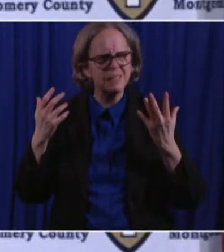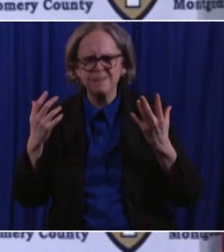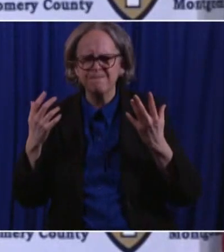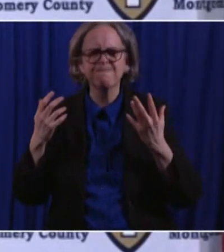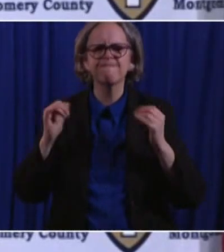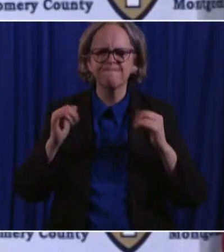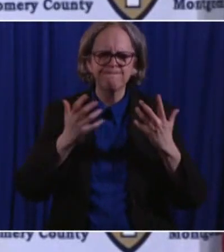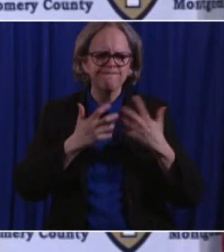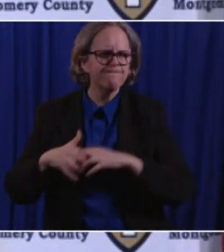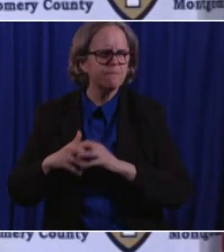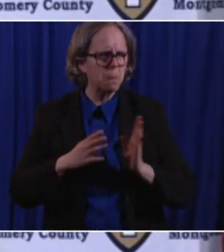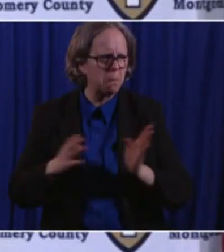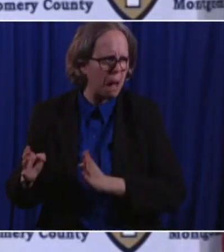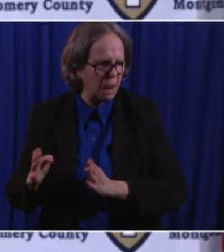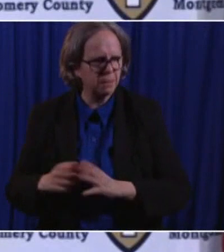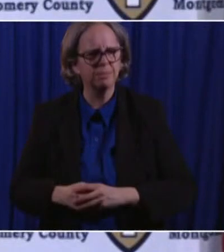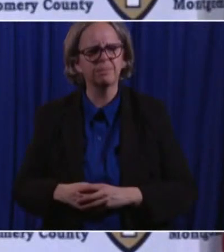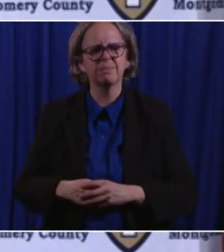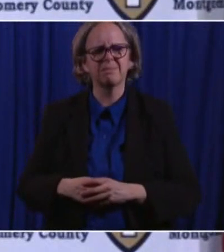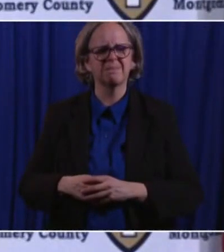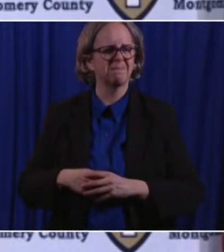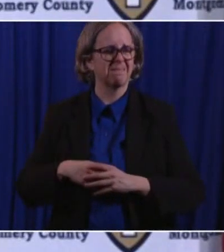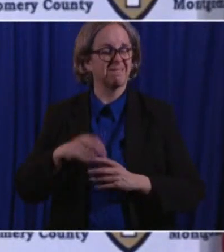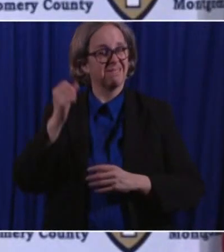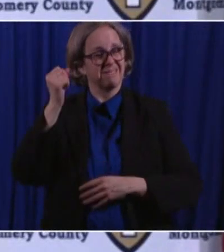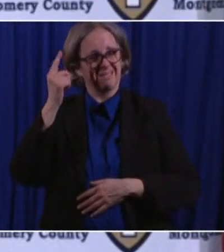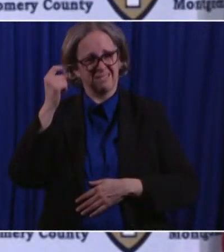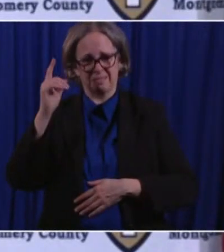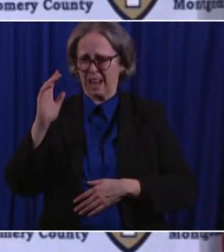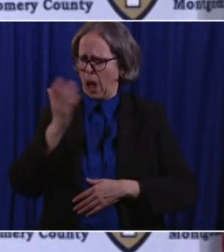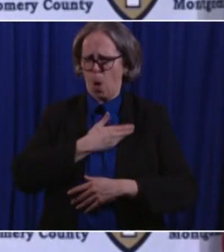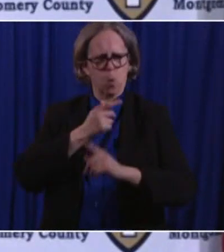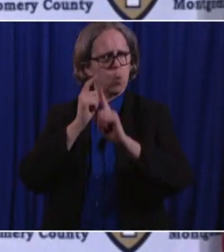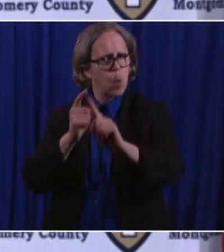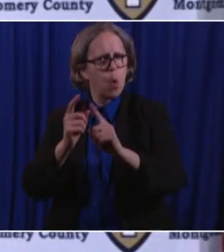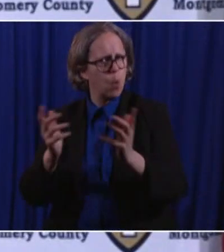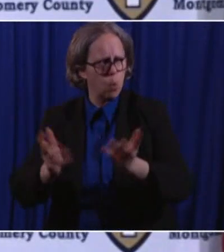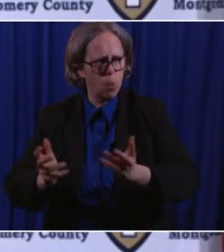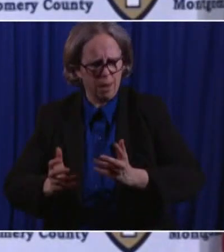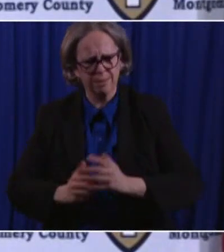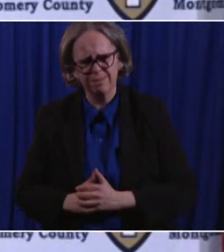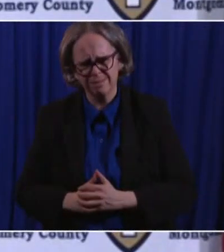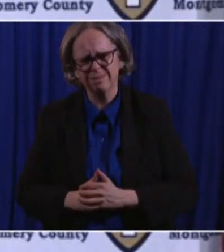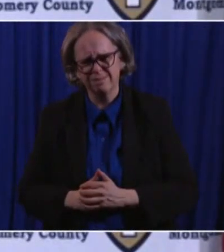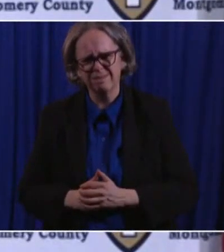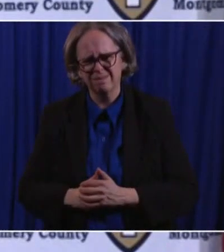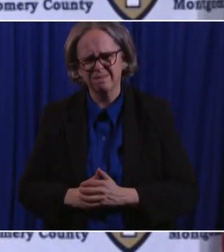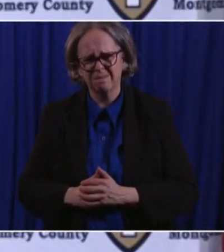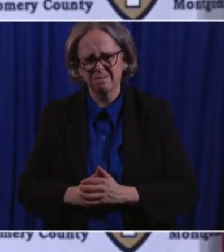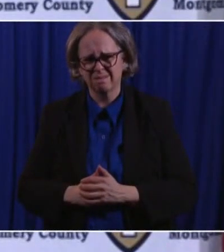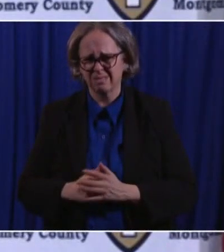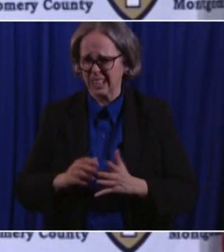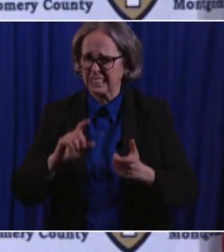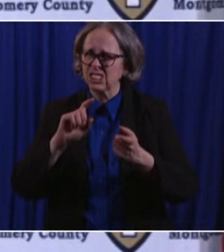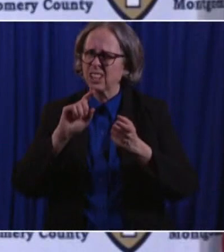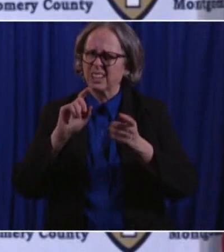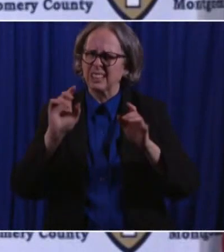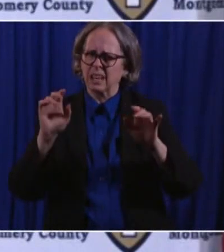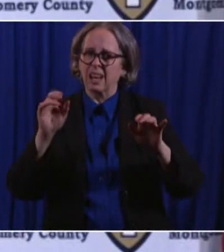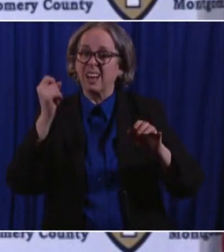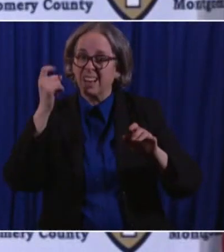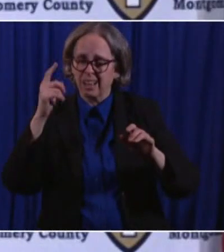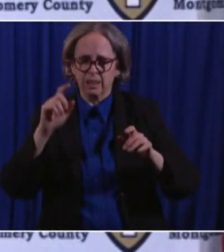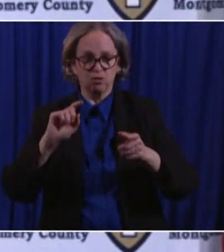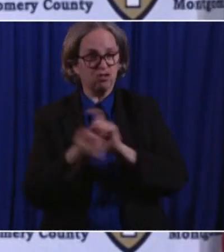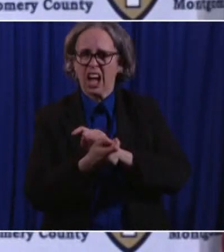will really switch. It will always be to offer vaccine to those who are vulnerable and really to